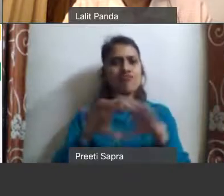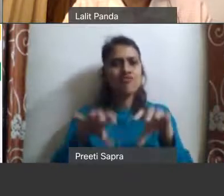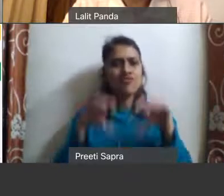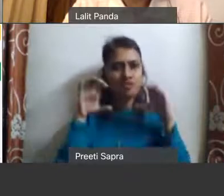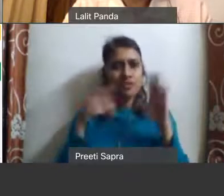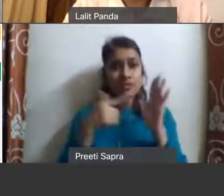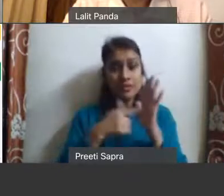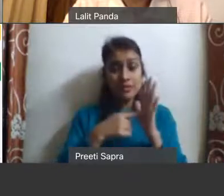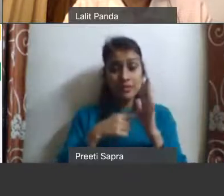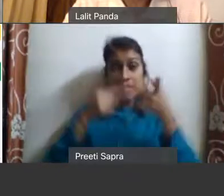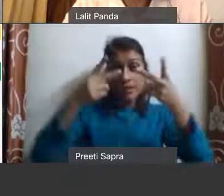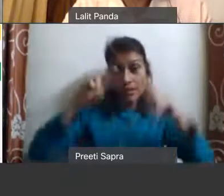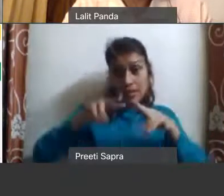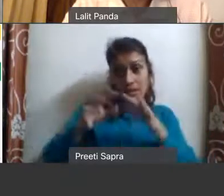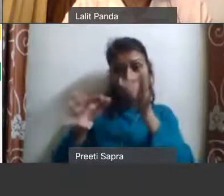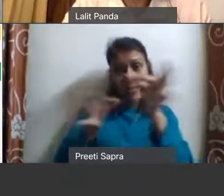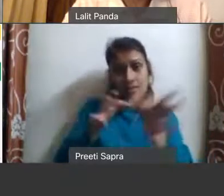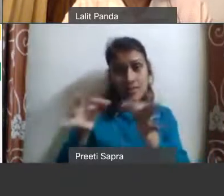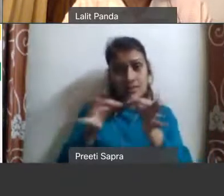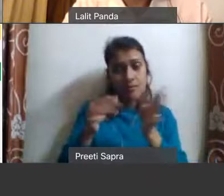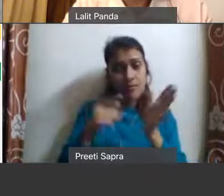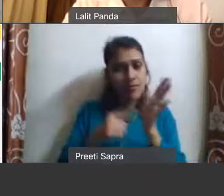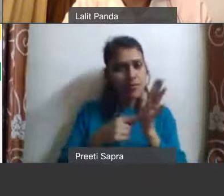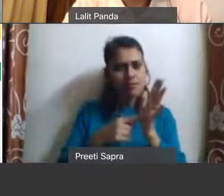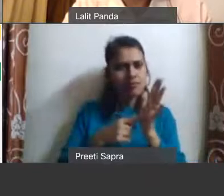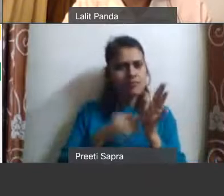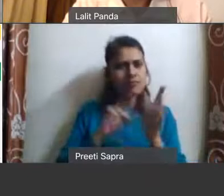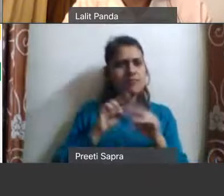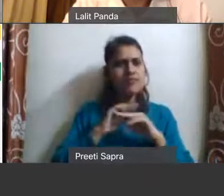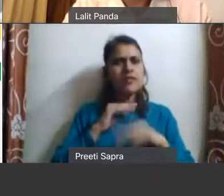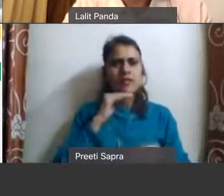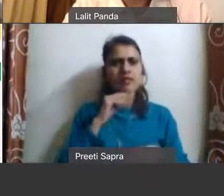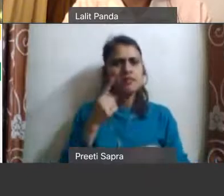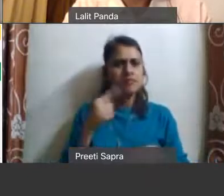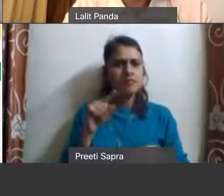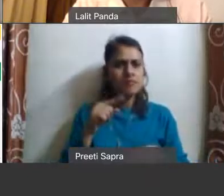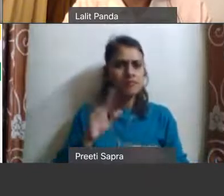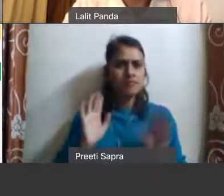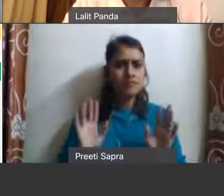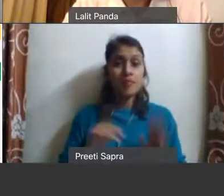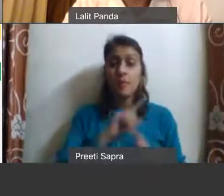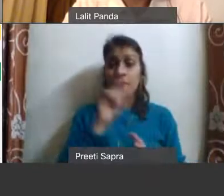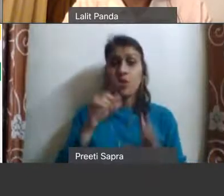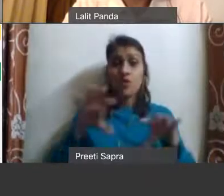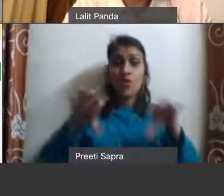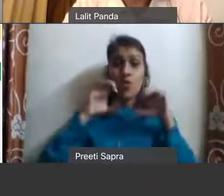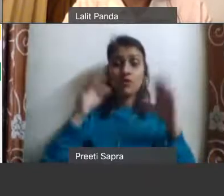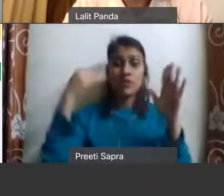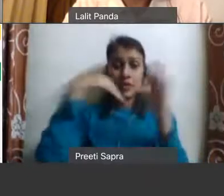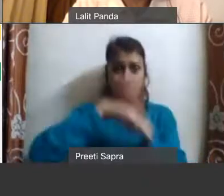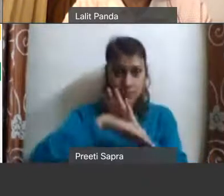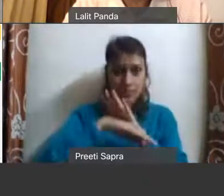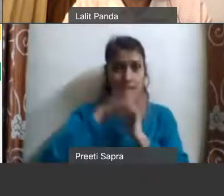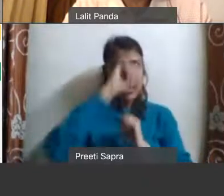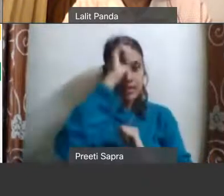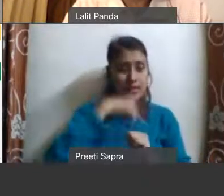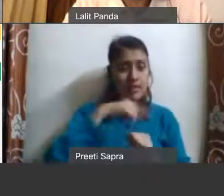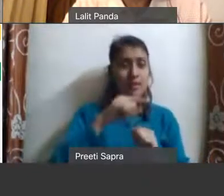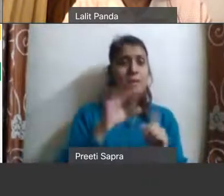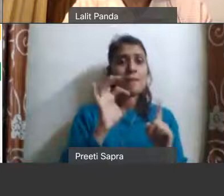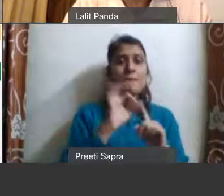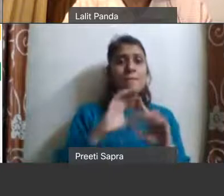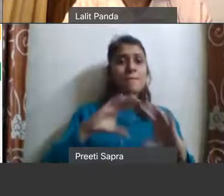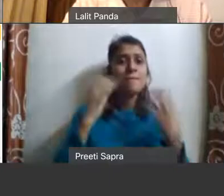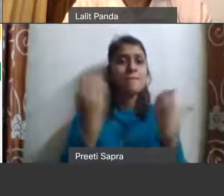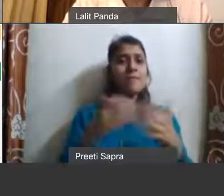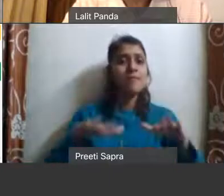their interpretation, which is perhaps is a fair interpretation, that under the Constitution, the Indian Parliament has